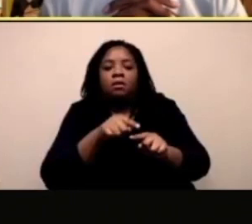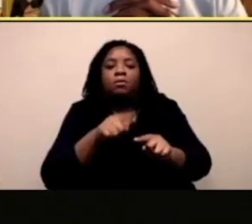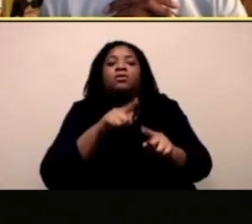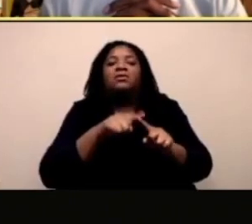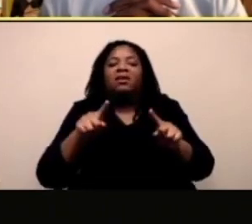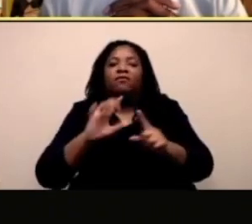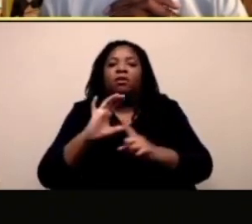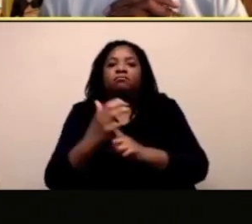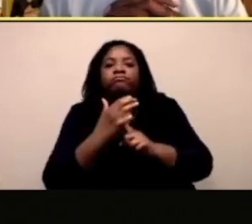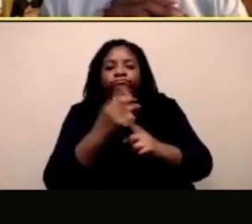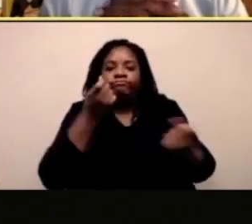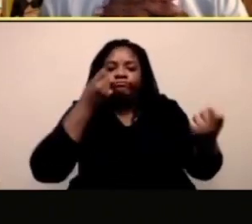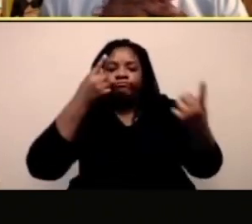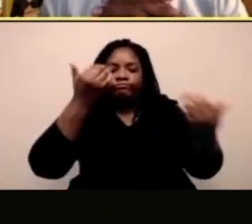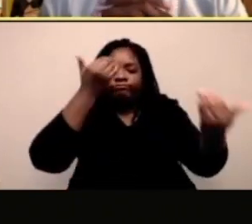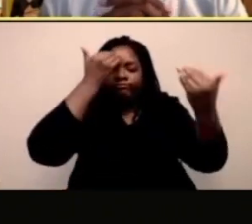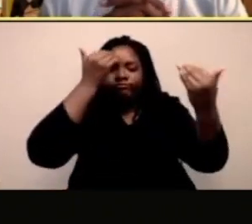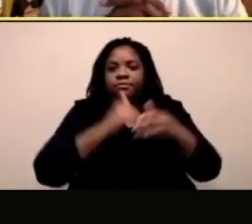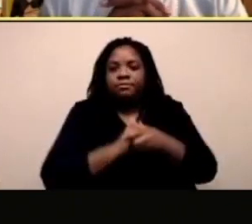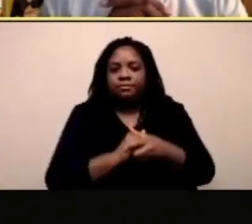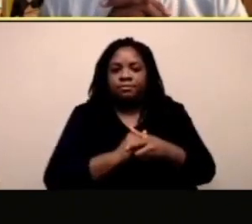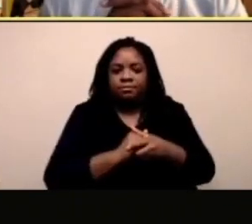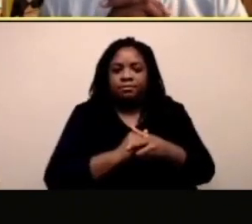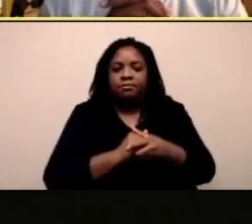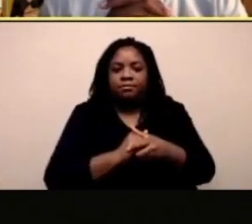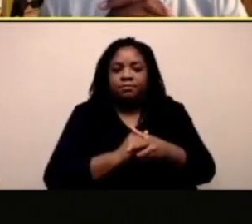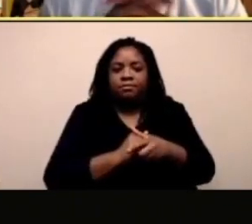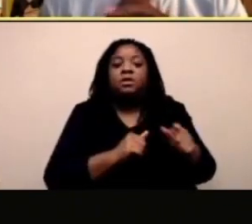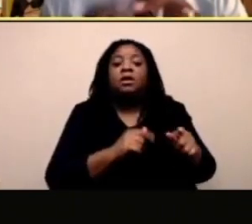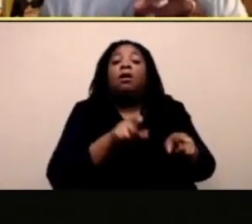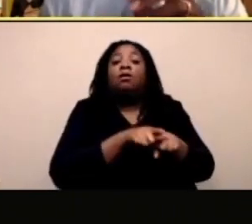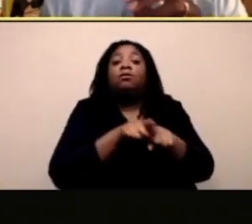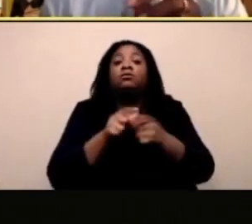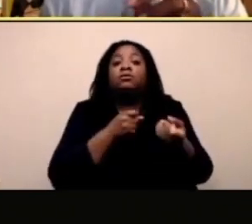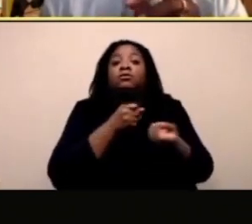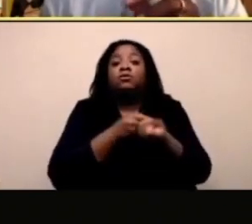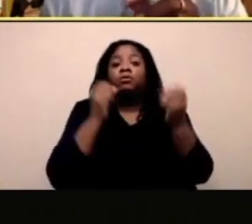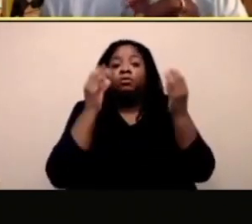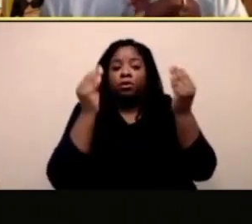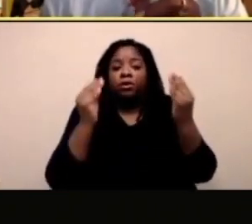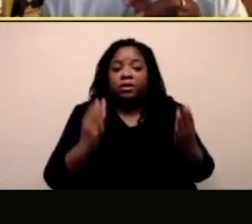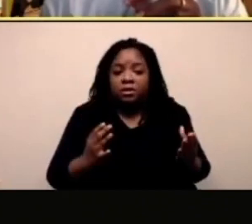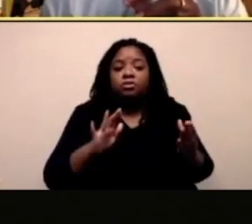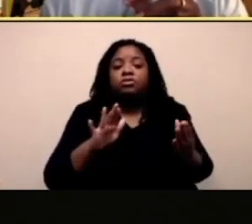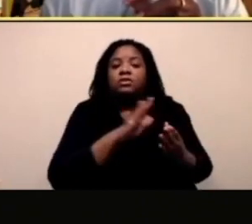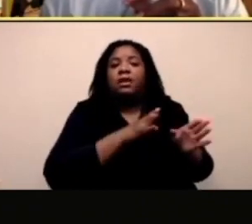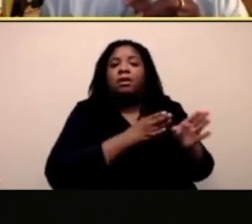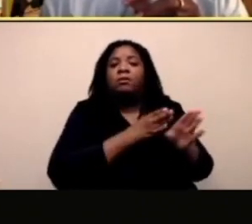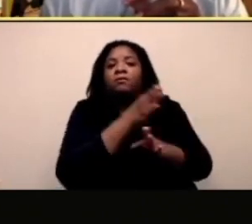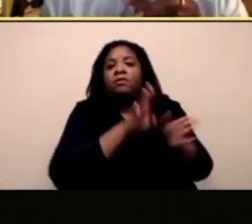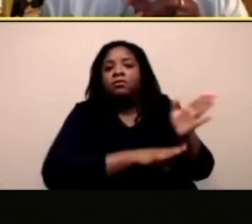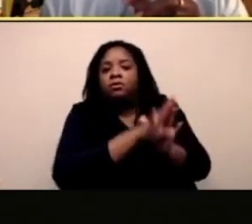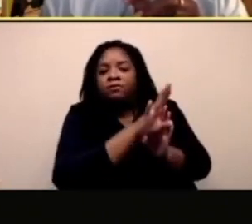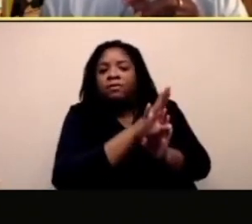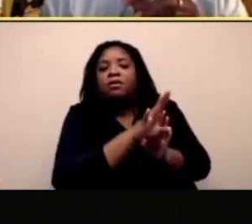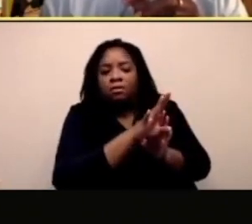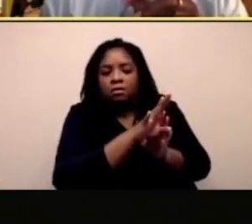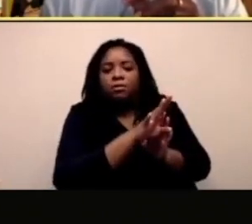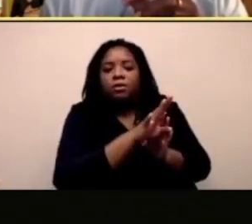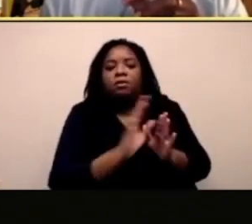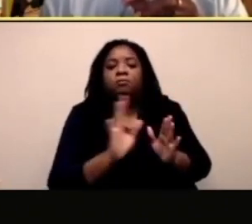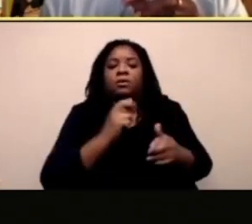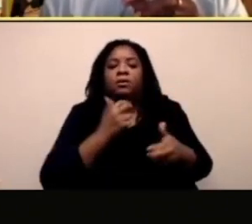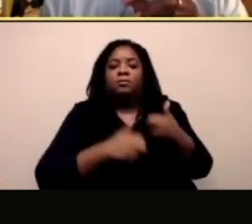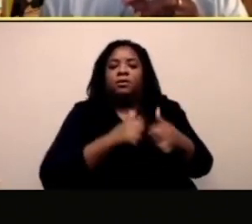programming. And I've also been on the forefront to support teachers with their professional development, particularly the issues